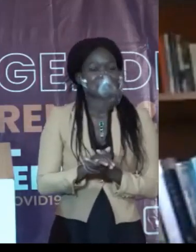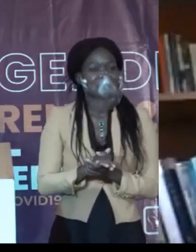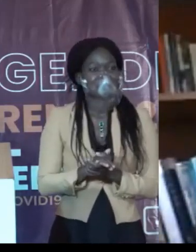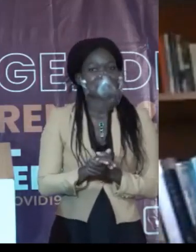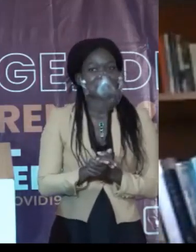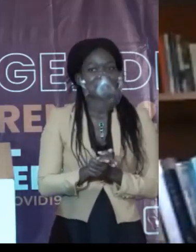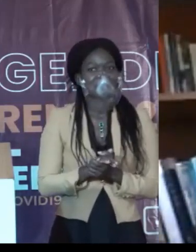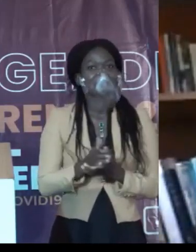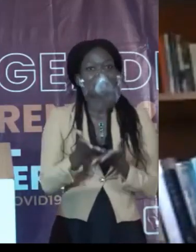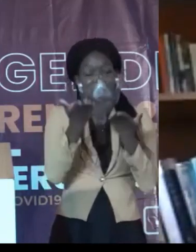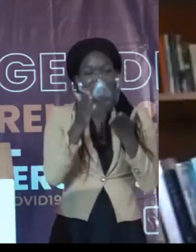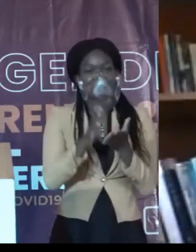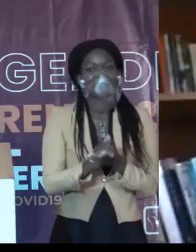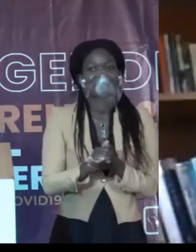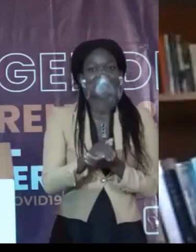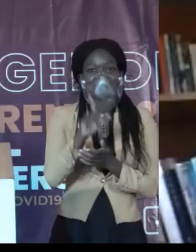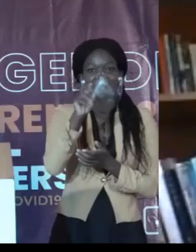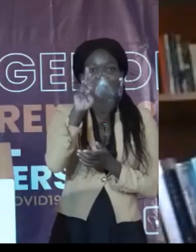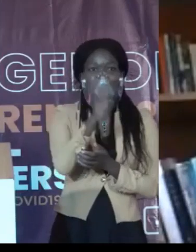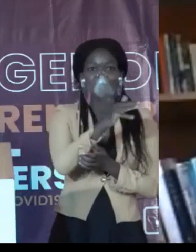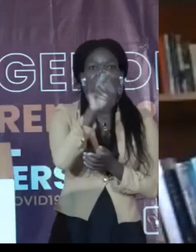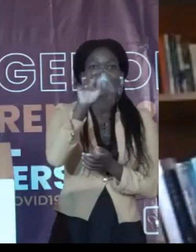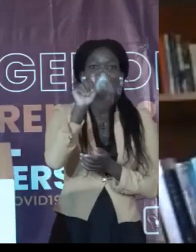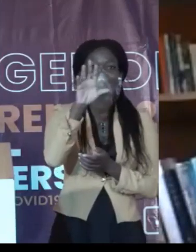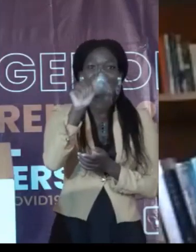Yes, Nyaradzai.